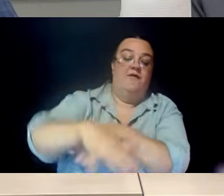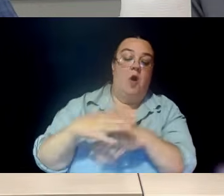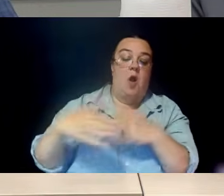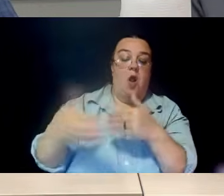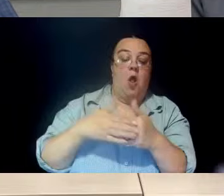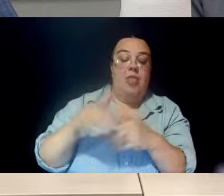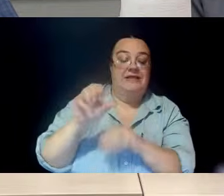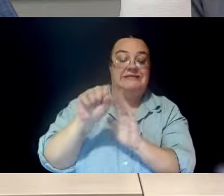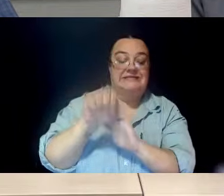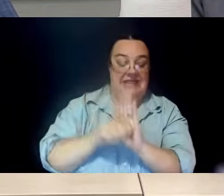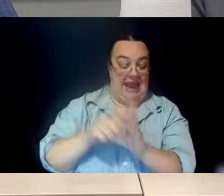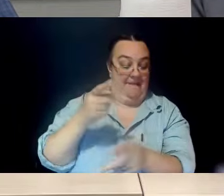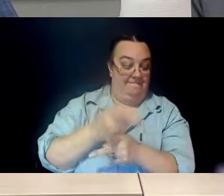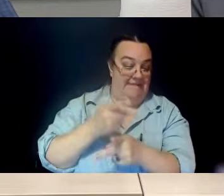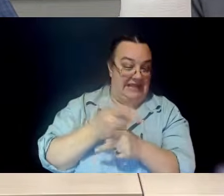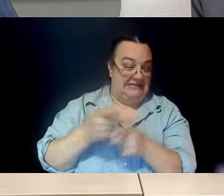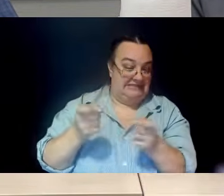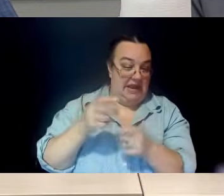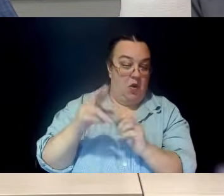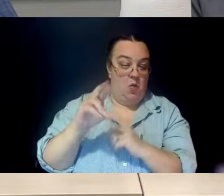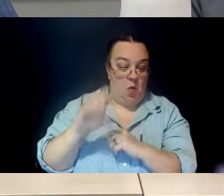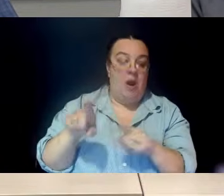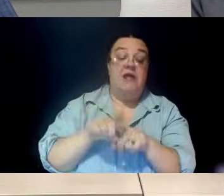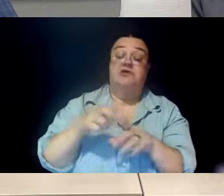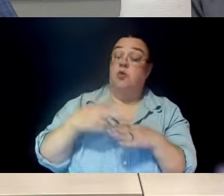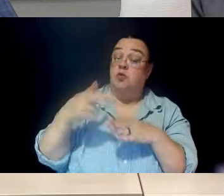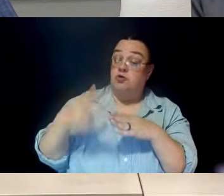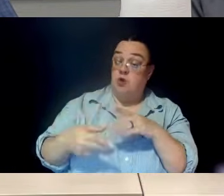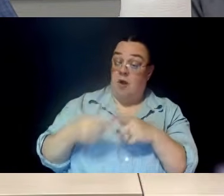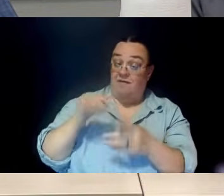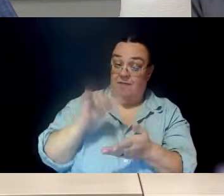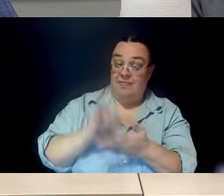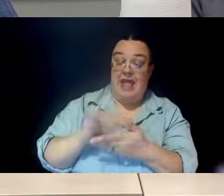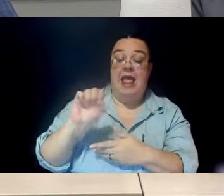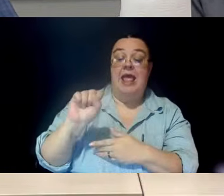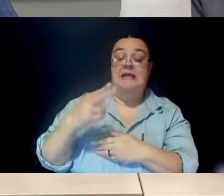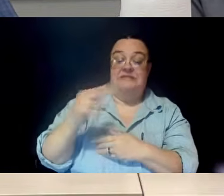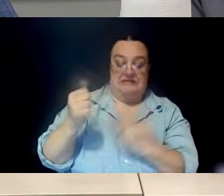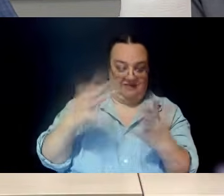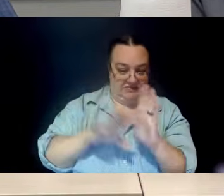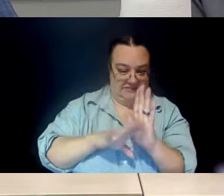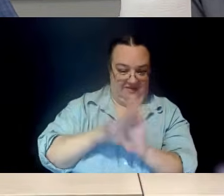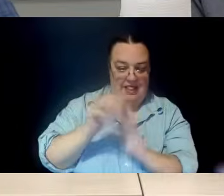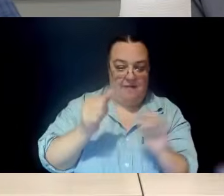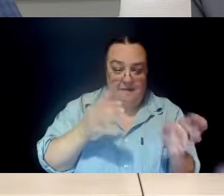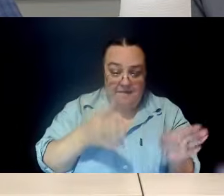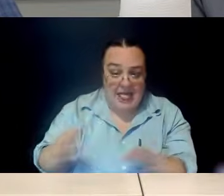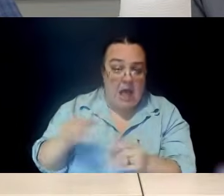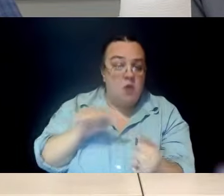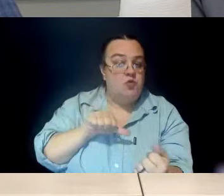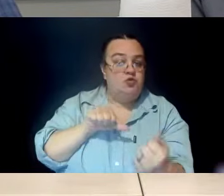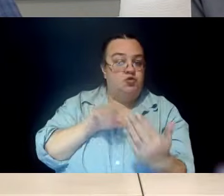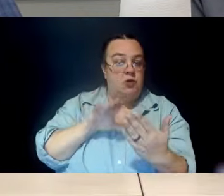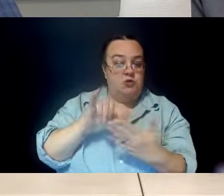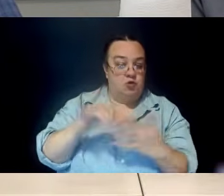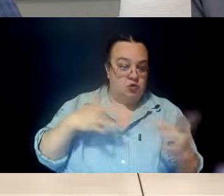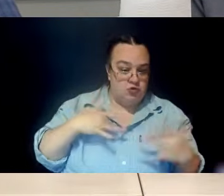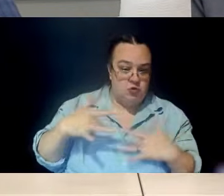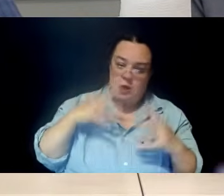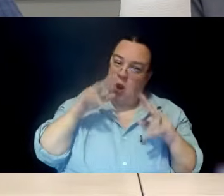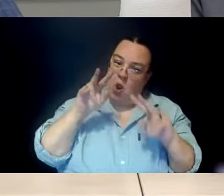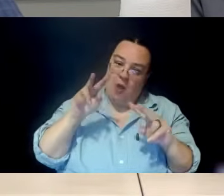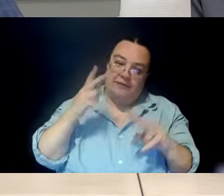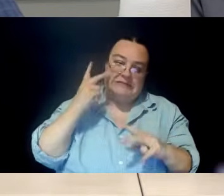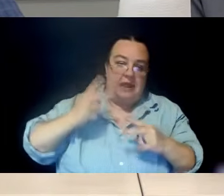these discussions, SHA has developed a plan to address these concerns, and we look forward to seeing progress on these